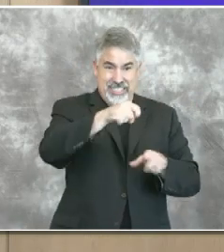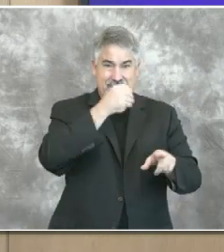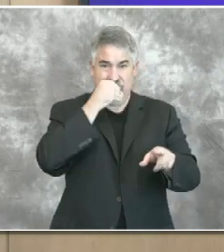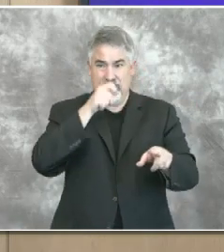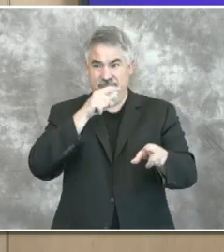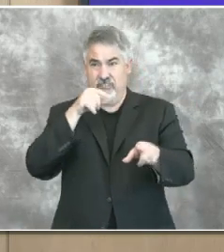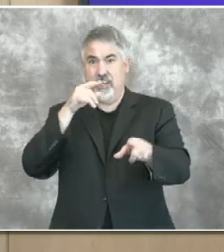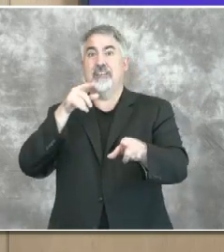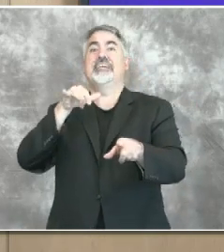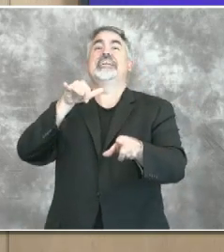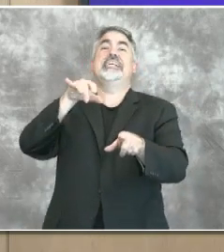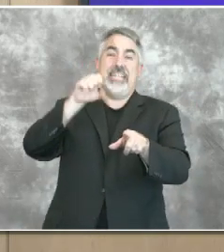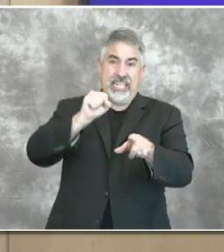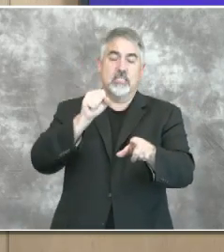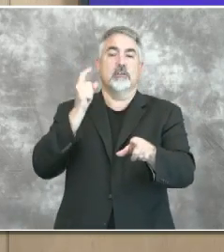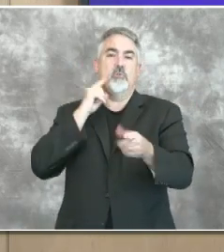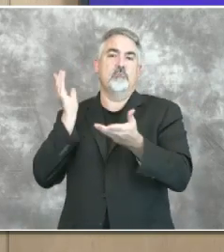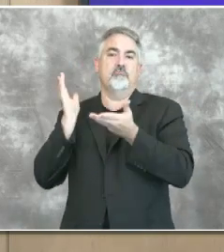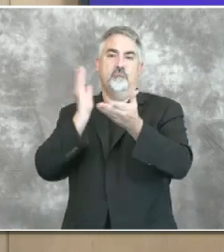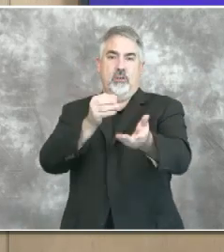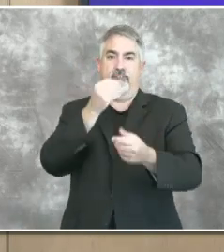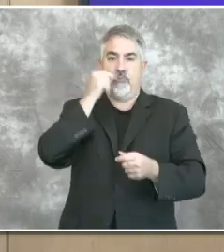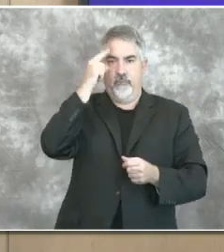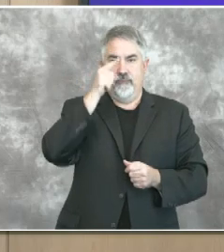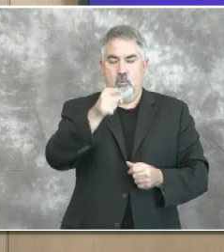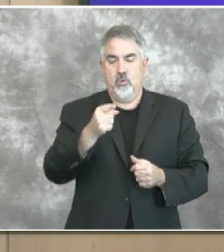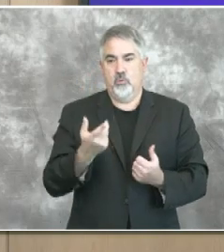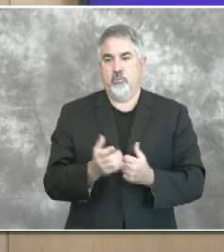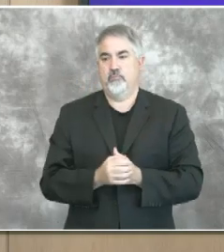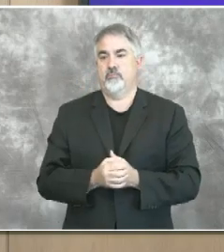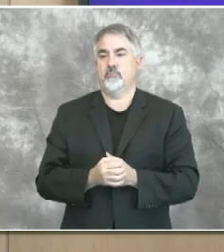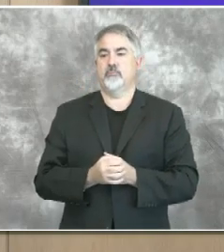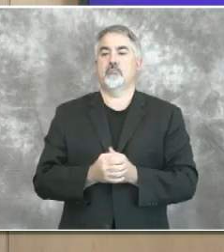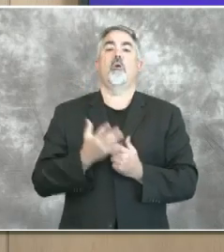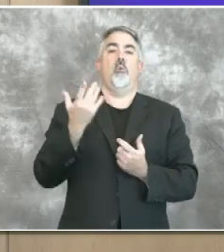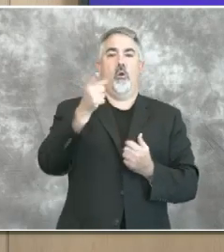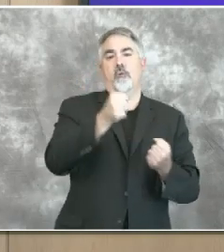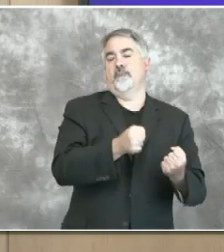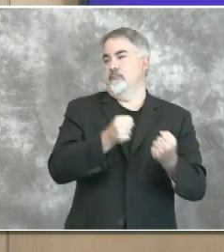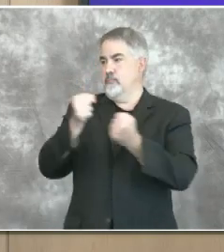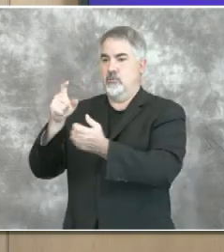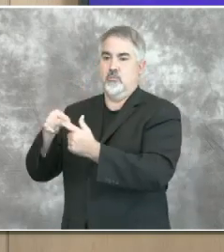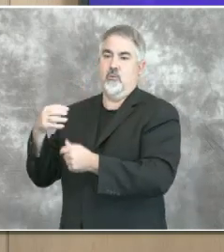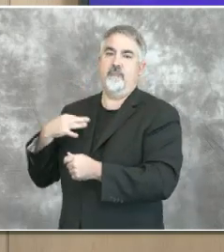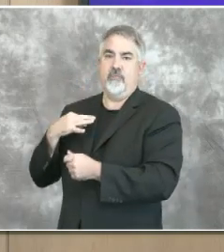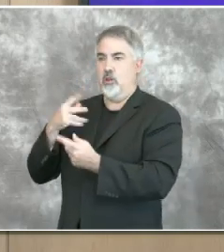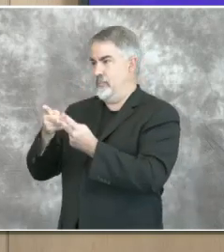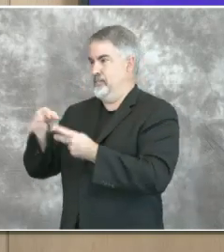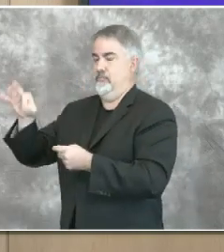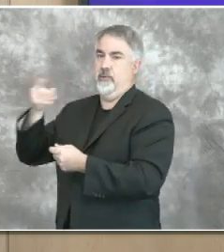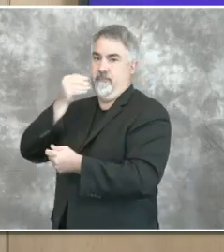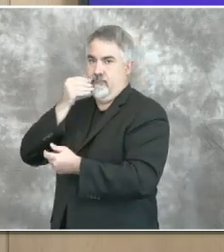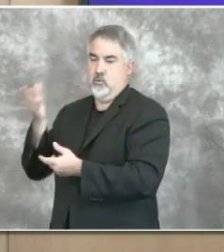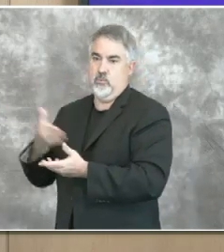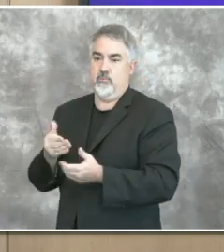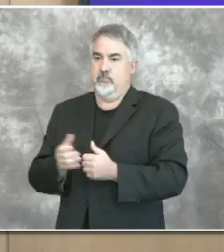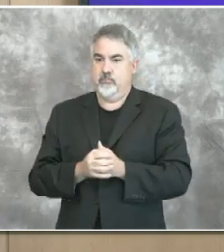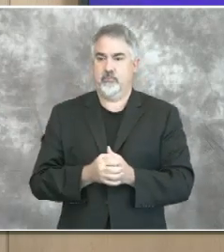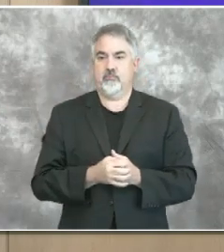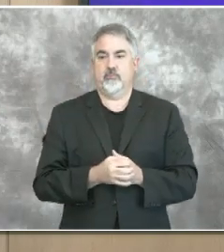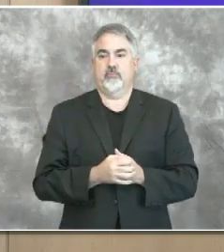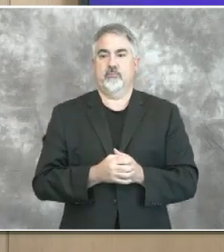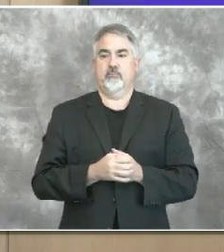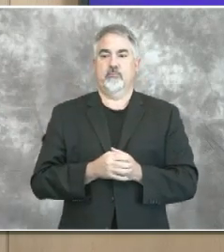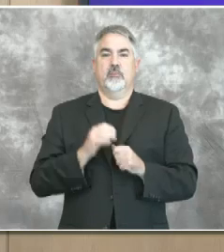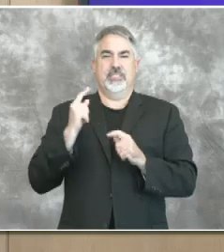information would be passed on to a volunteer driver. They partner with Team Rubicon, a group of experienced former